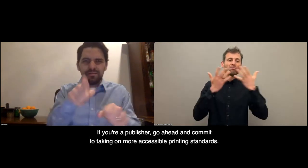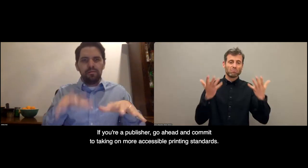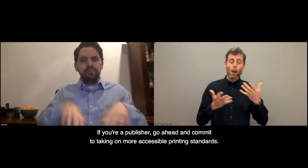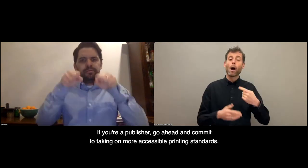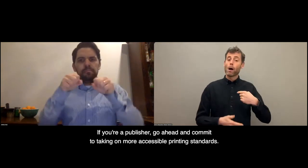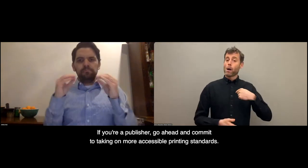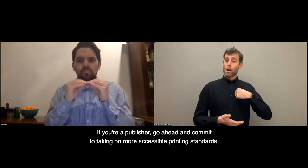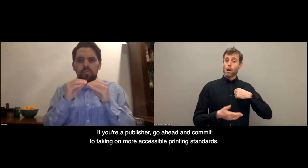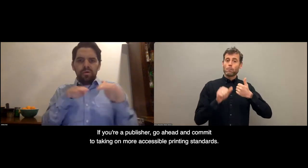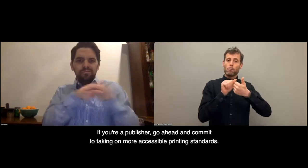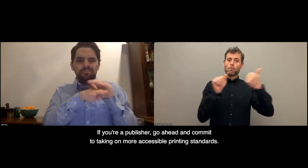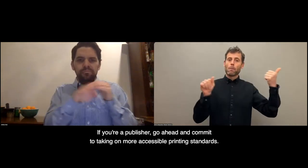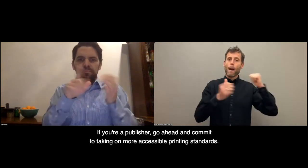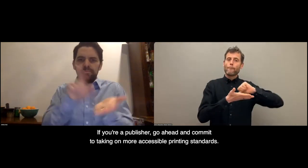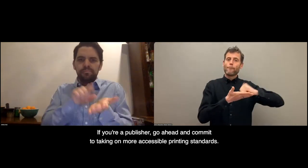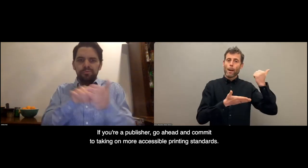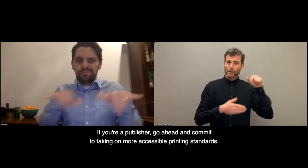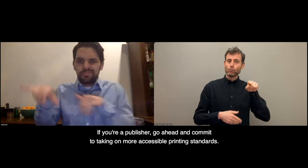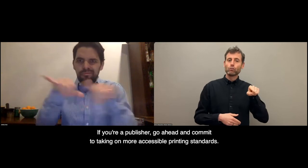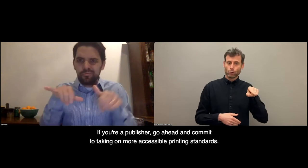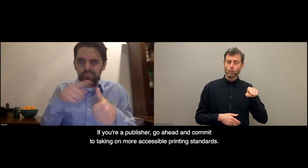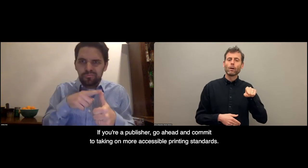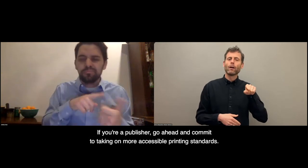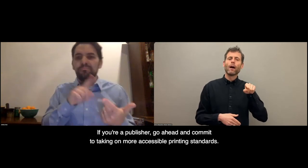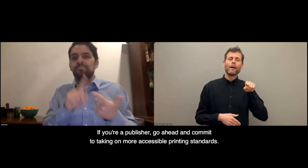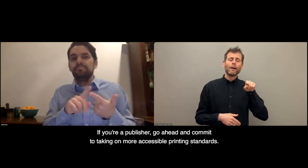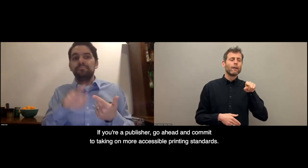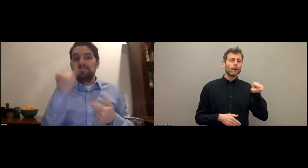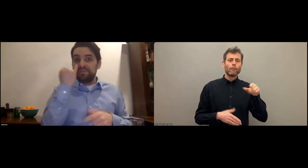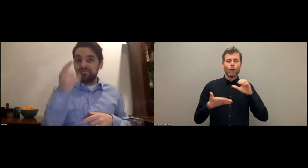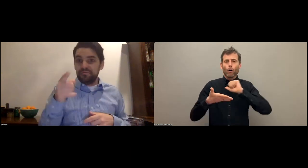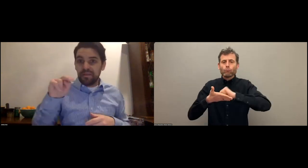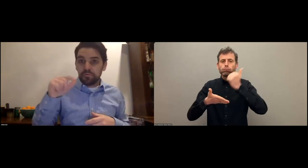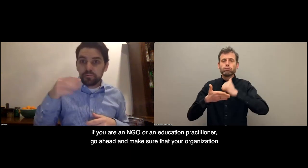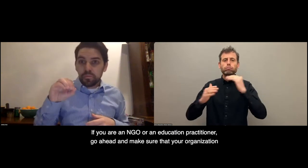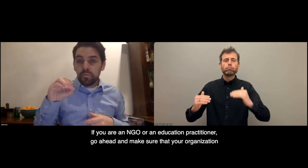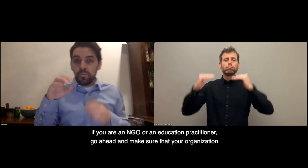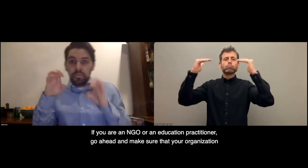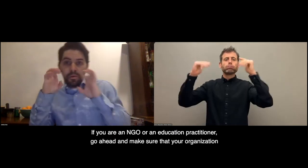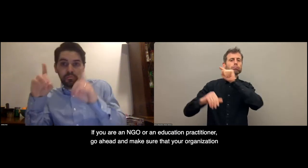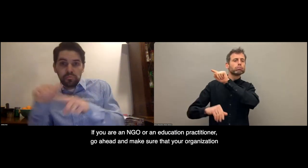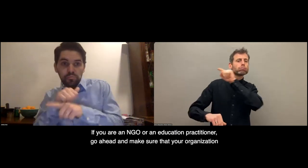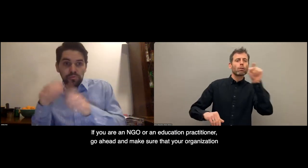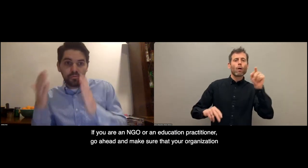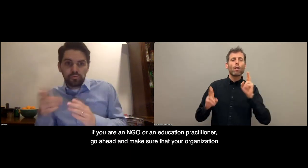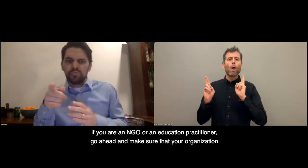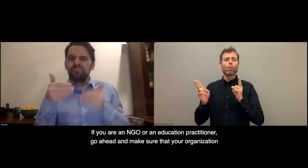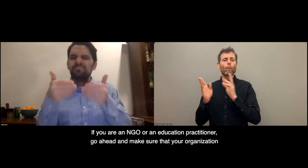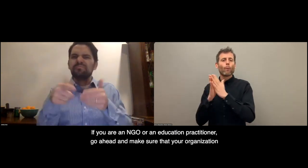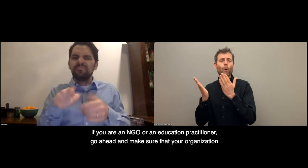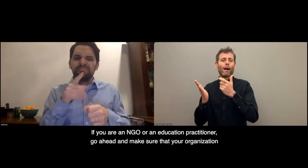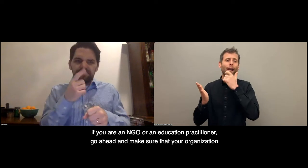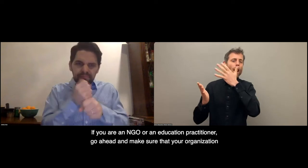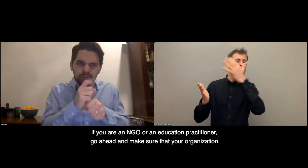publisher, go ahead and commit to taking on more accessible printing standards. If you are an NGO or